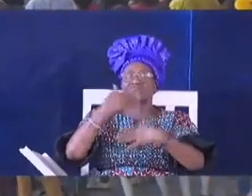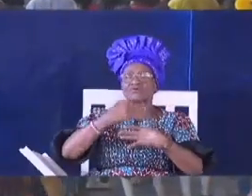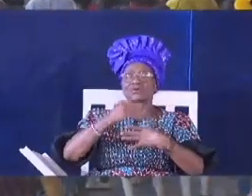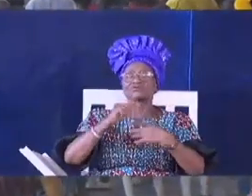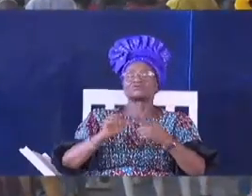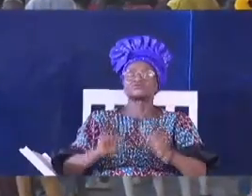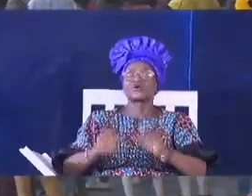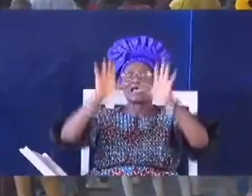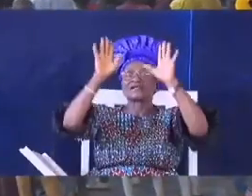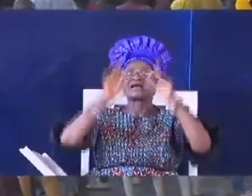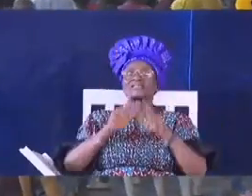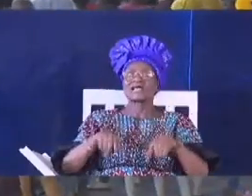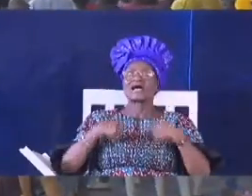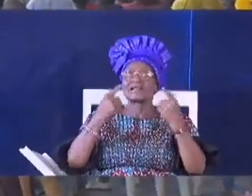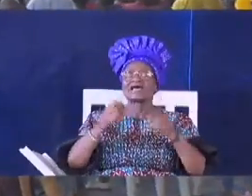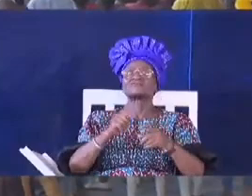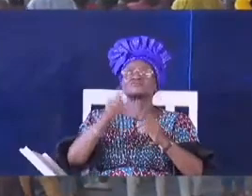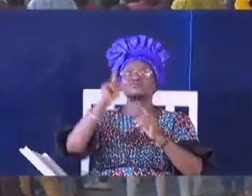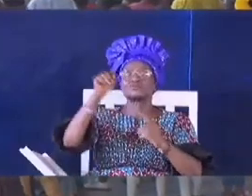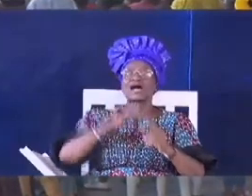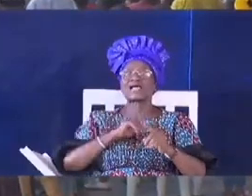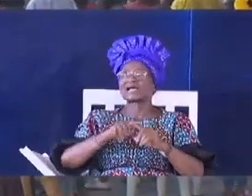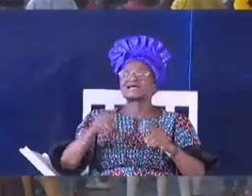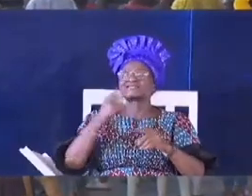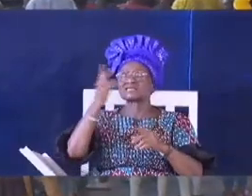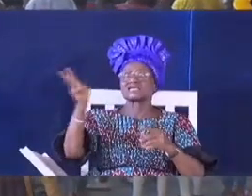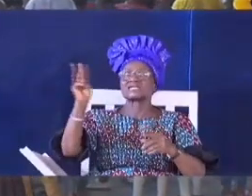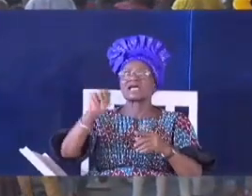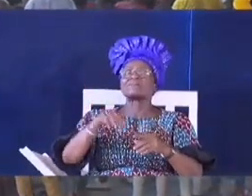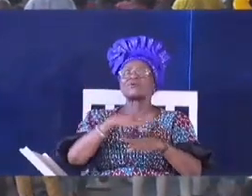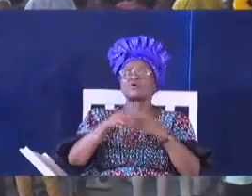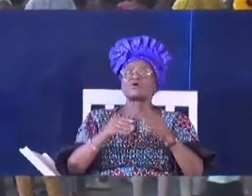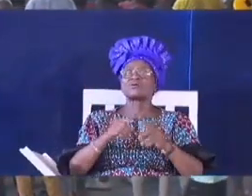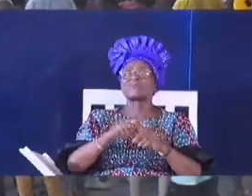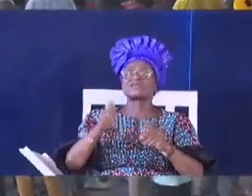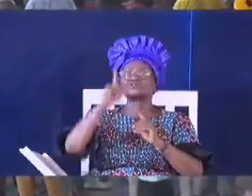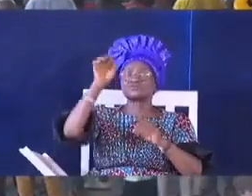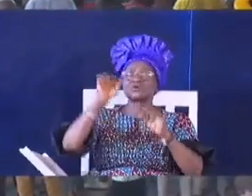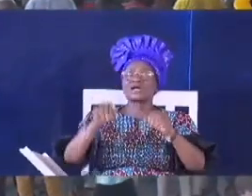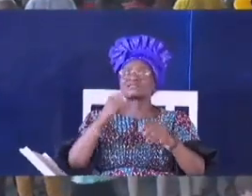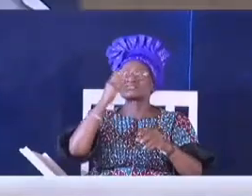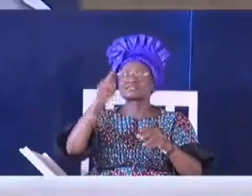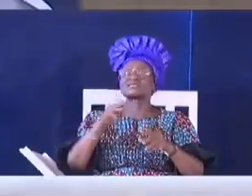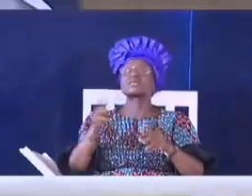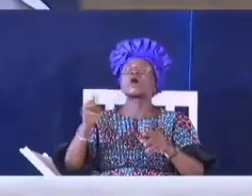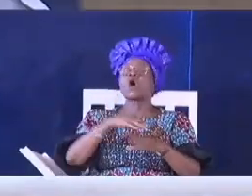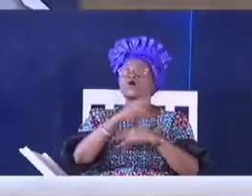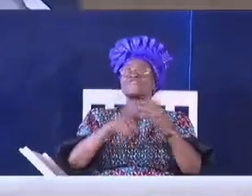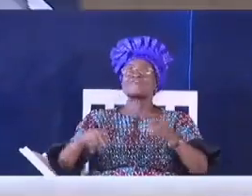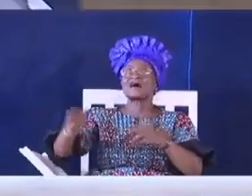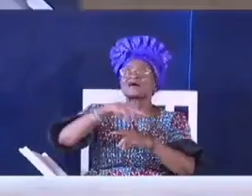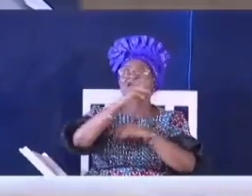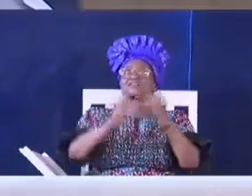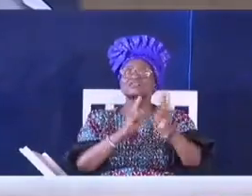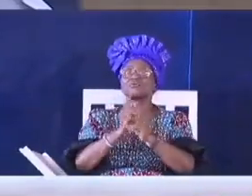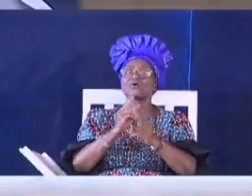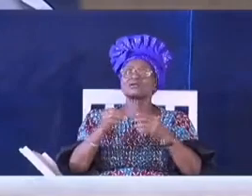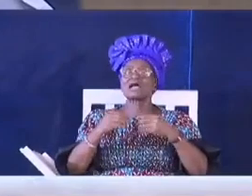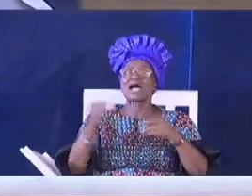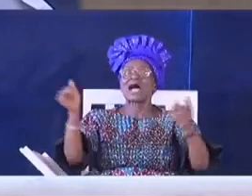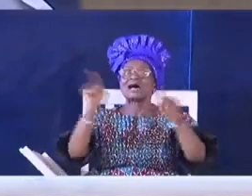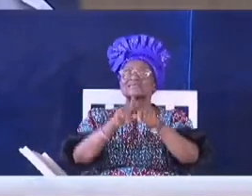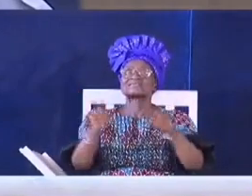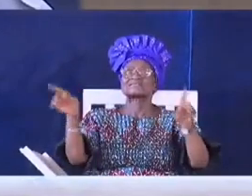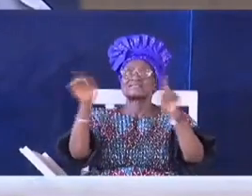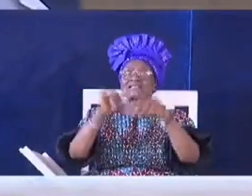life to you. I can't see them all, but you can see all over the world. As they have come to you, Father,